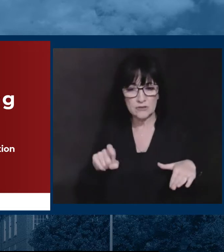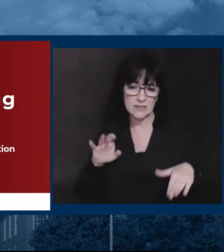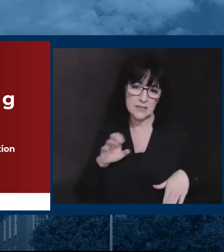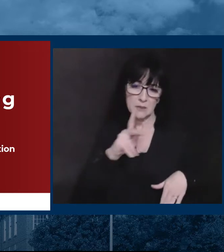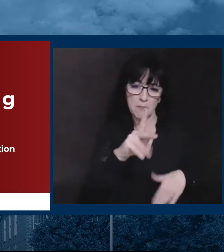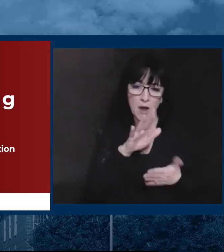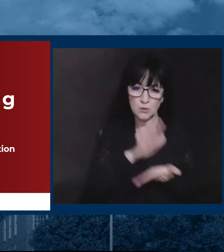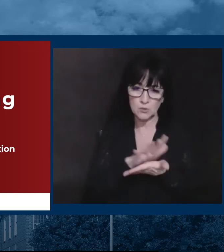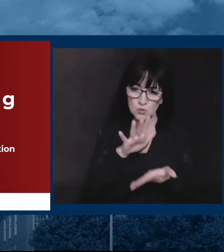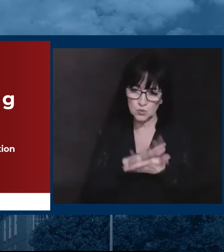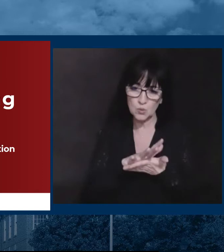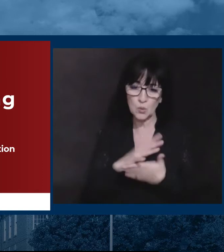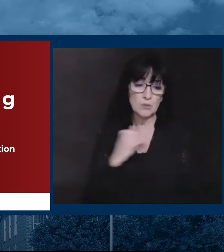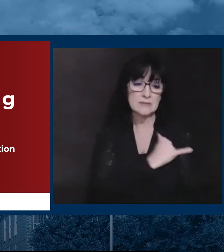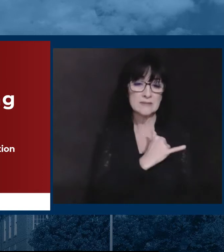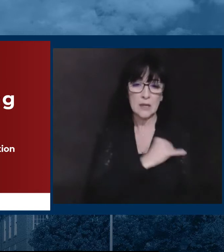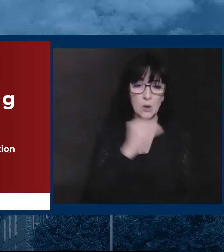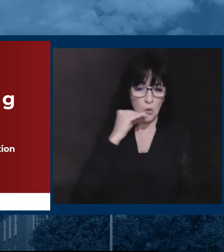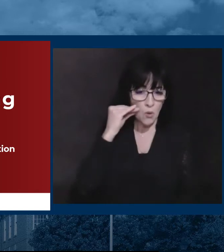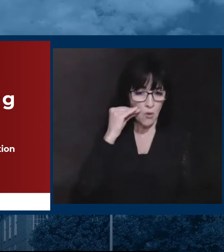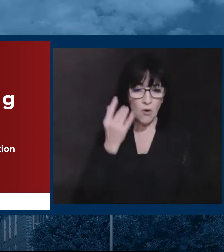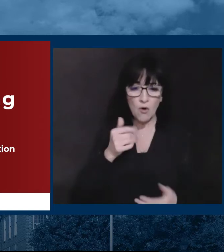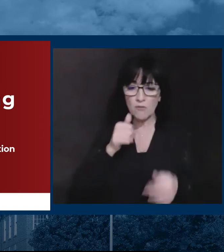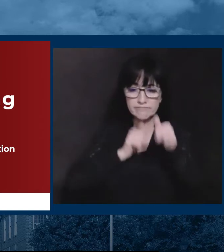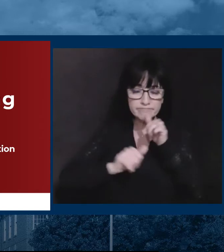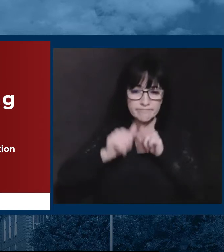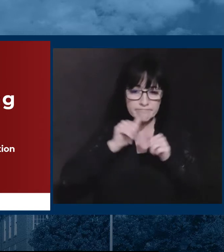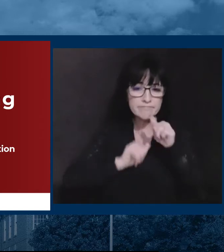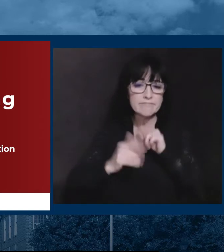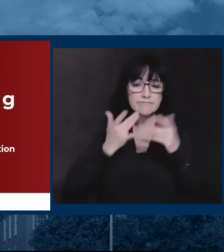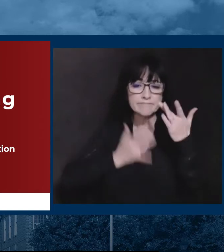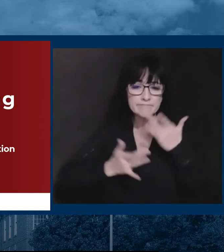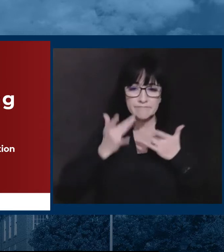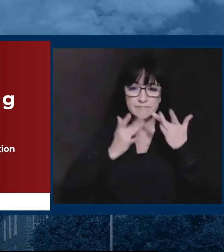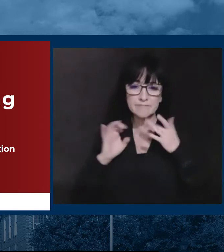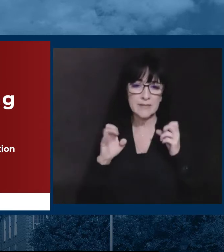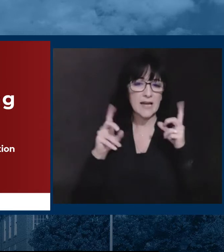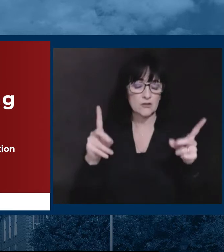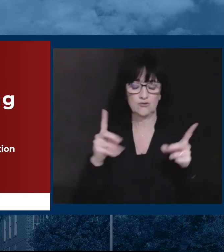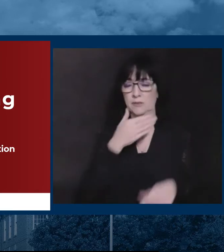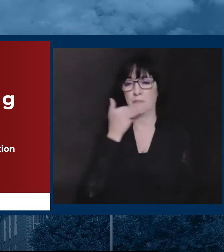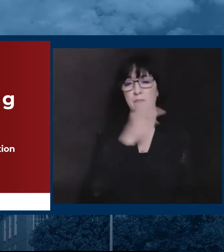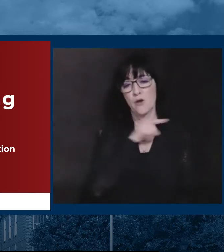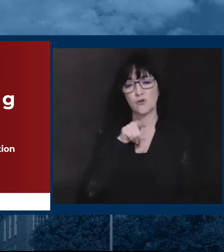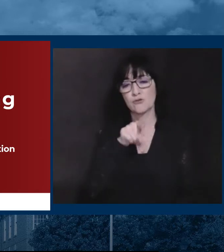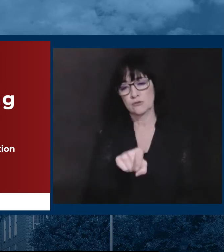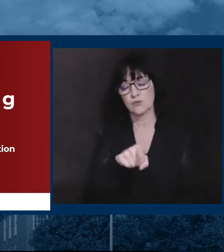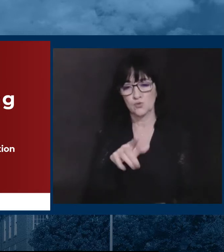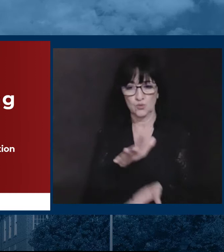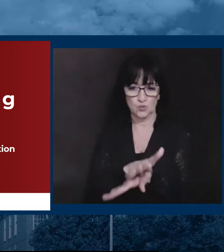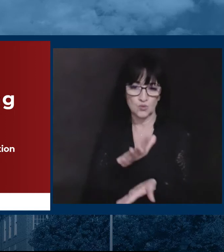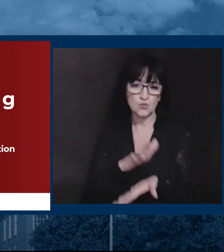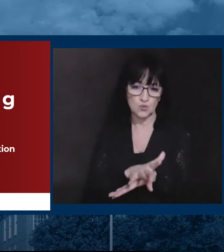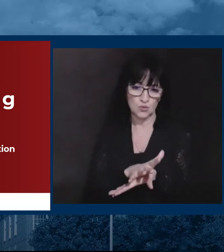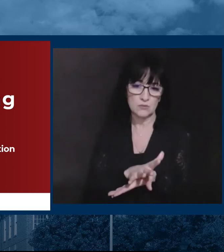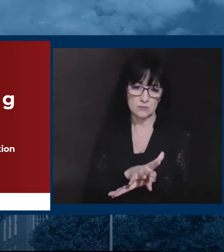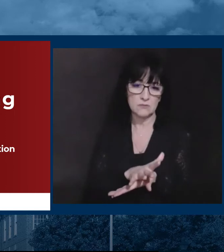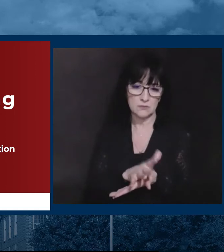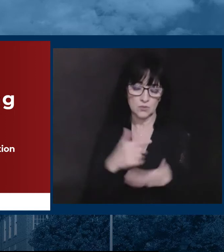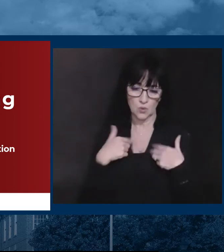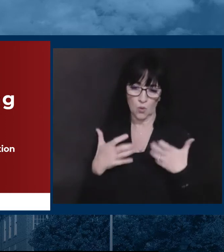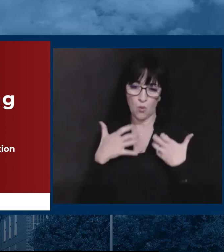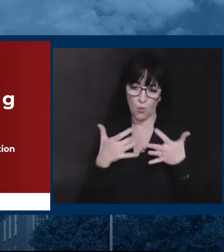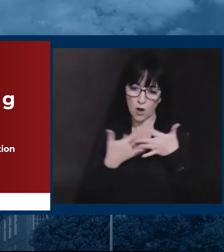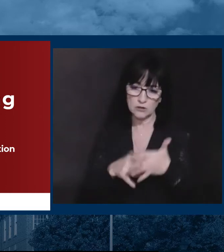support our educators, to support our administrators and school boards and getting that done starting on the